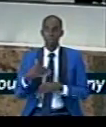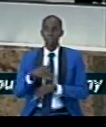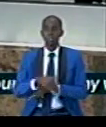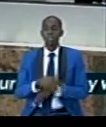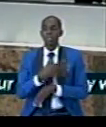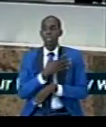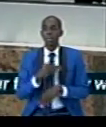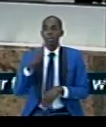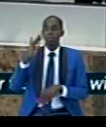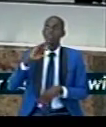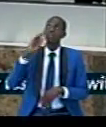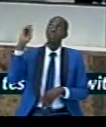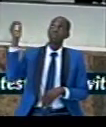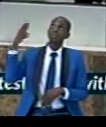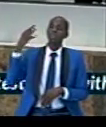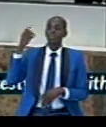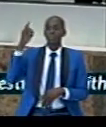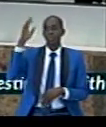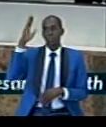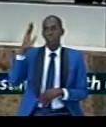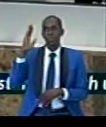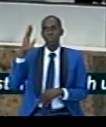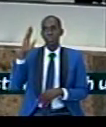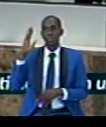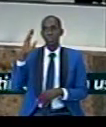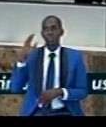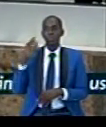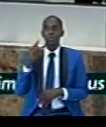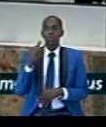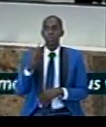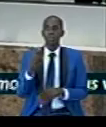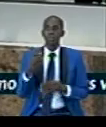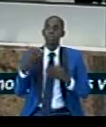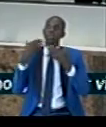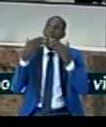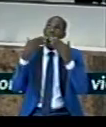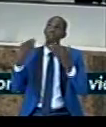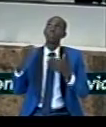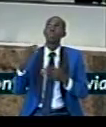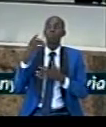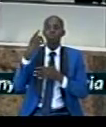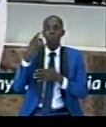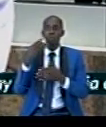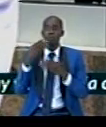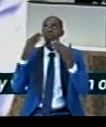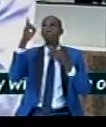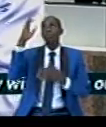of God, I so much appreciate what God has done in my life.